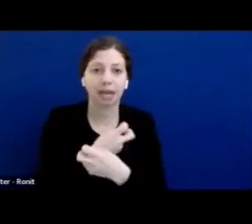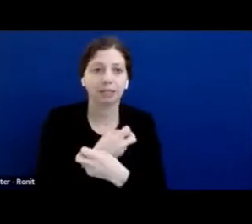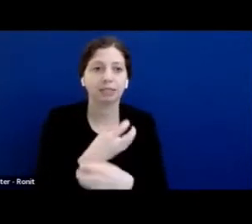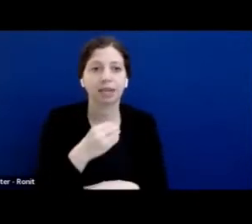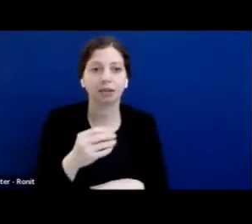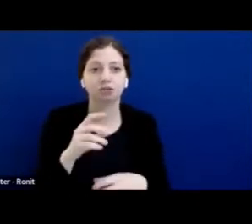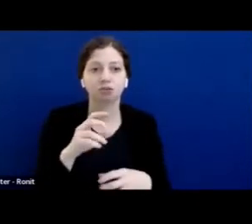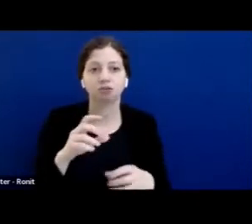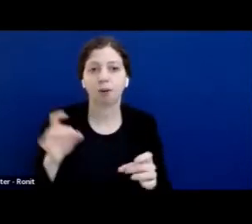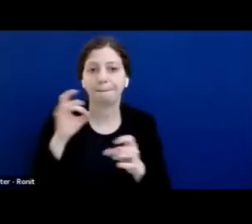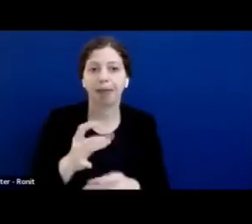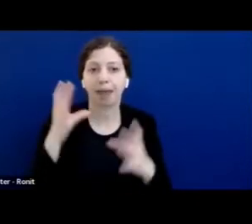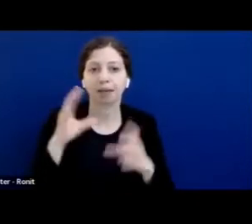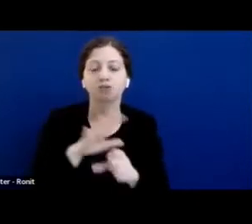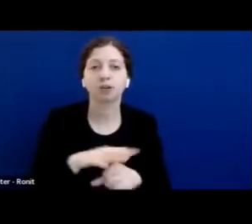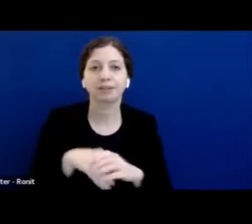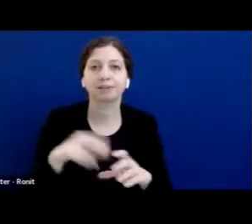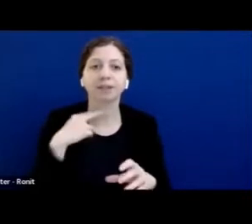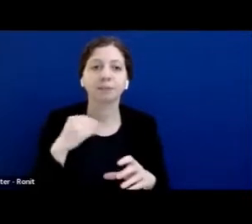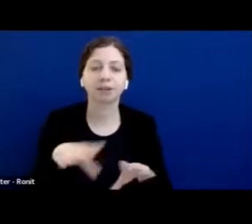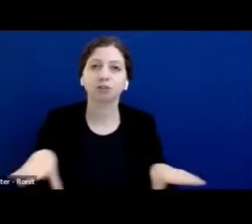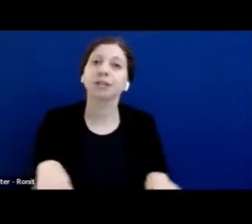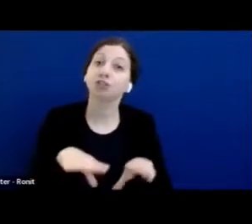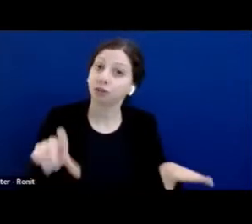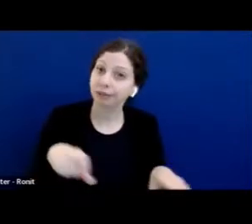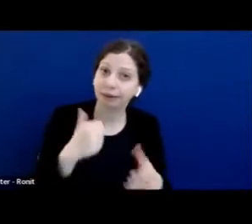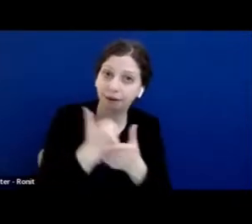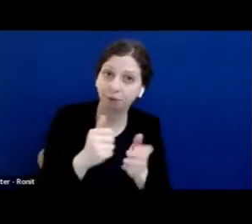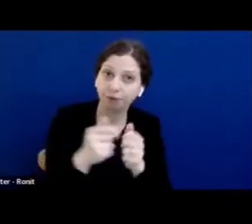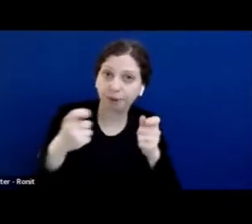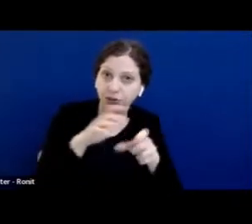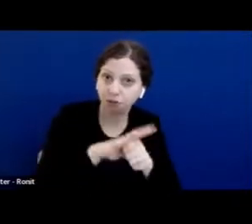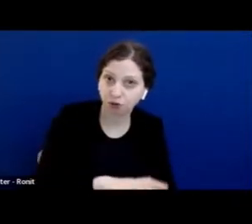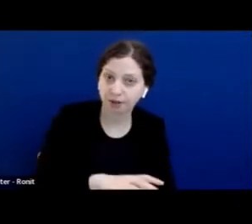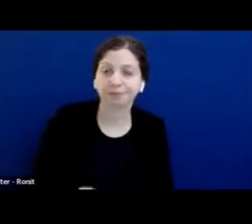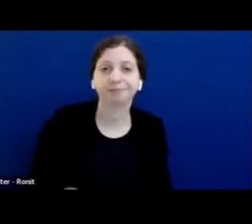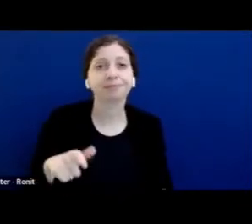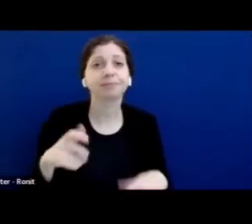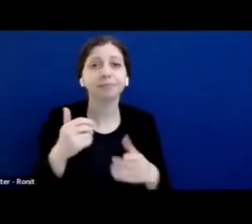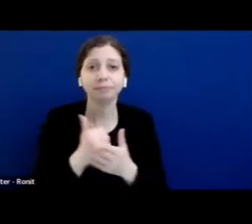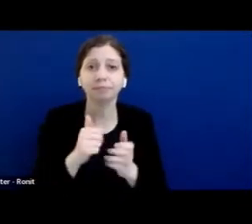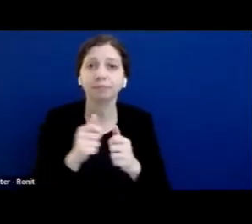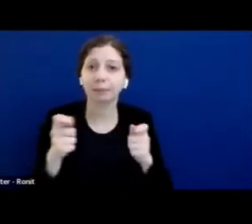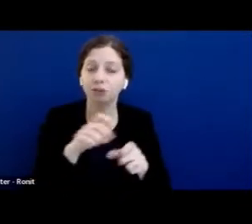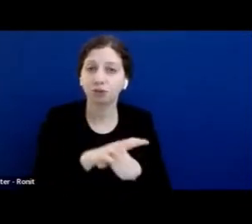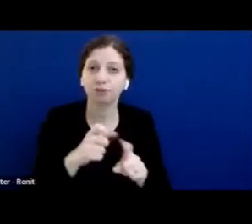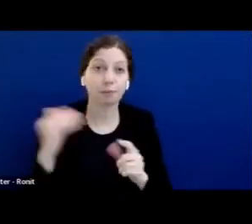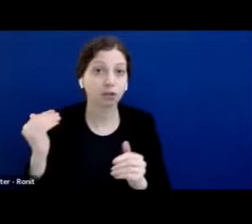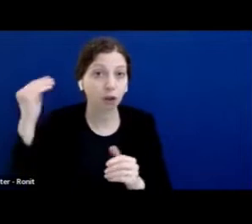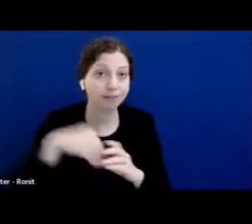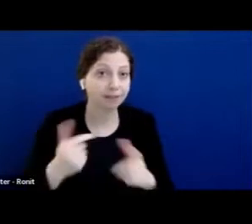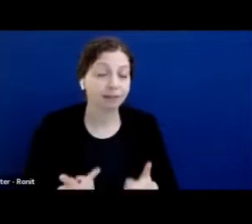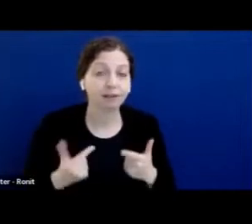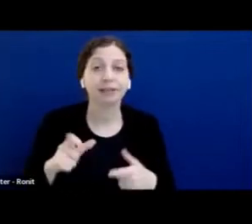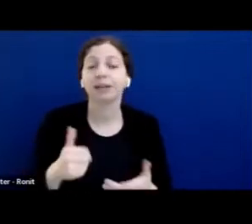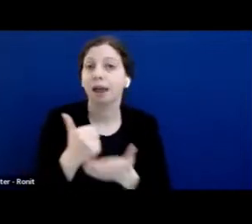and children, and we know children need help managing stress. They need help managing stress from adults in their lives. They need help managing